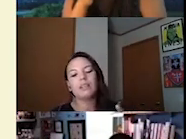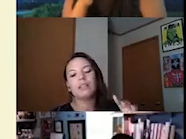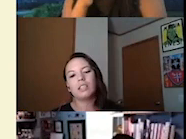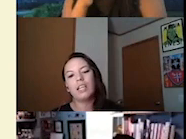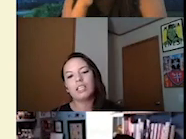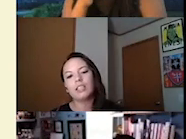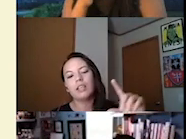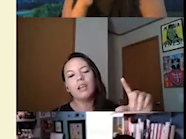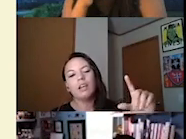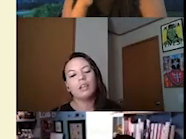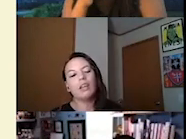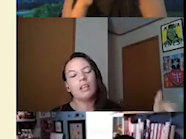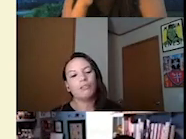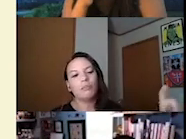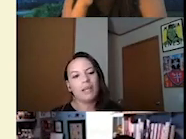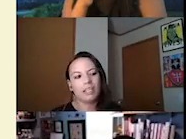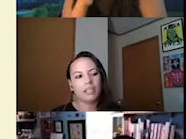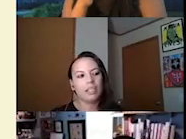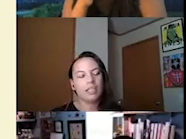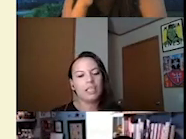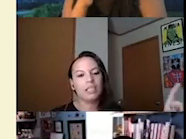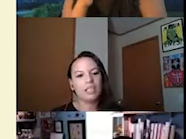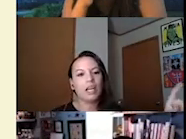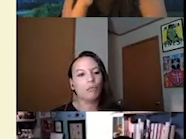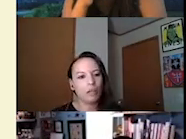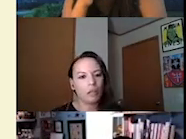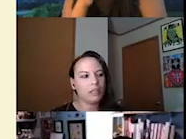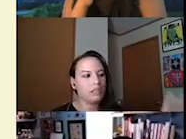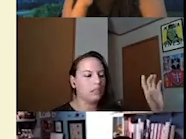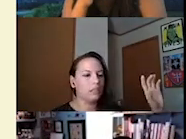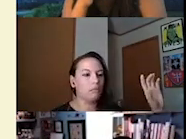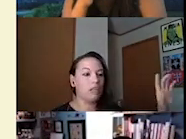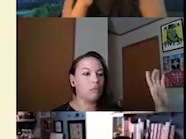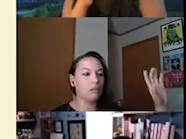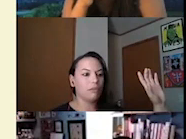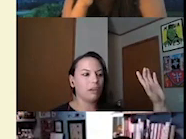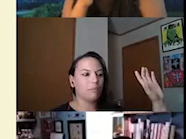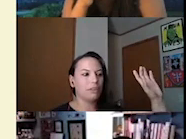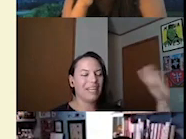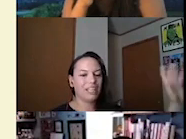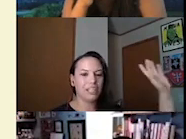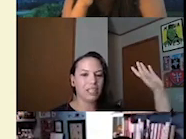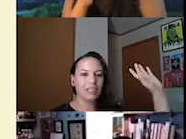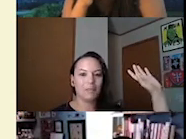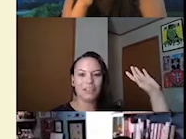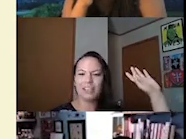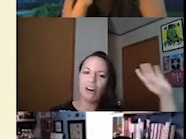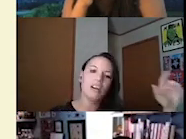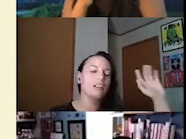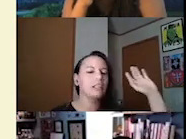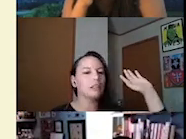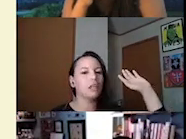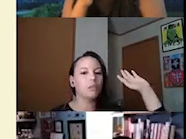within design education, a lot of that information isn't in that realm. It's either in a realm of, you know, ancient